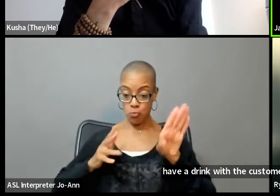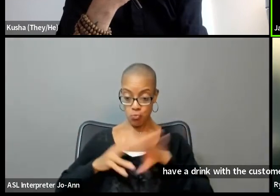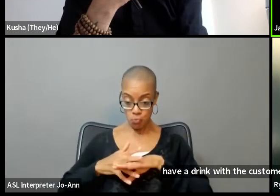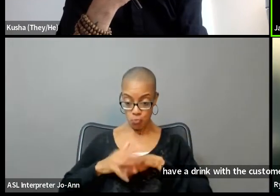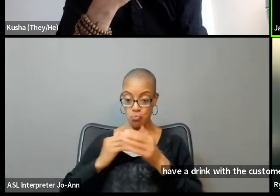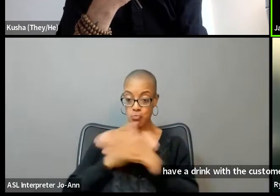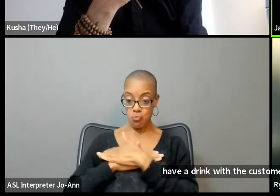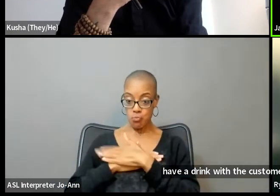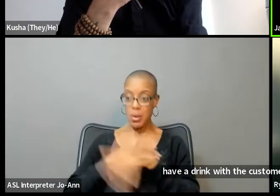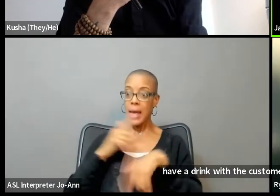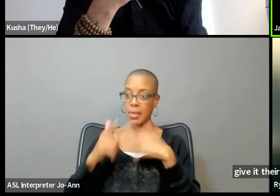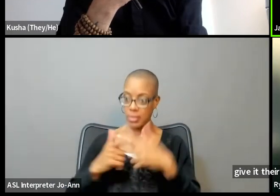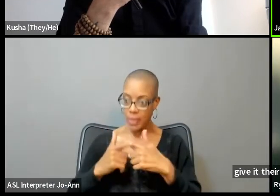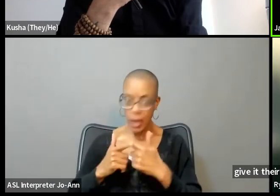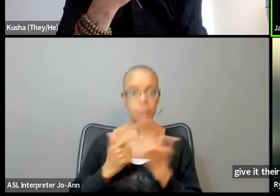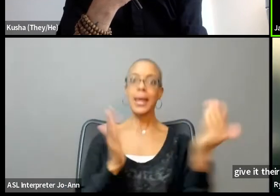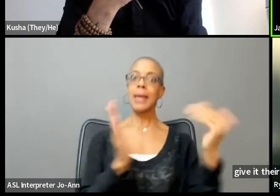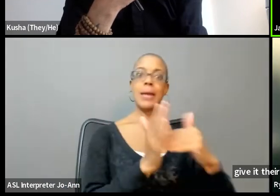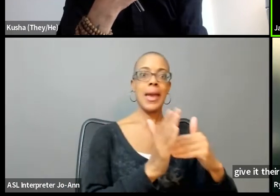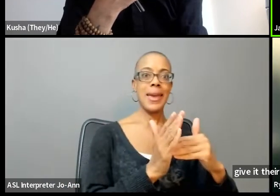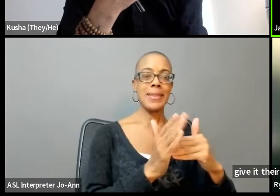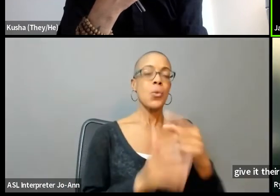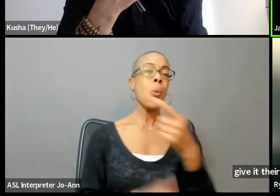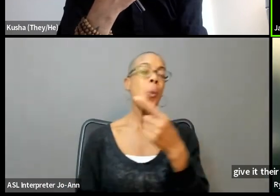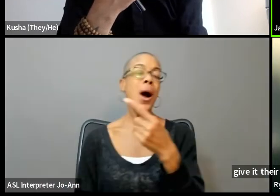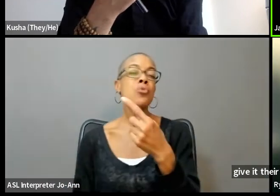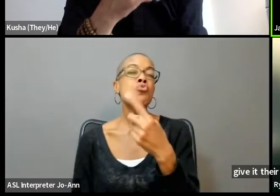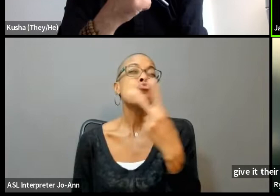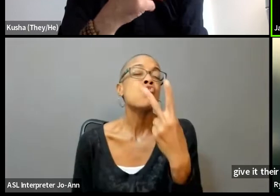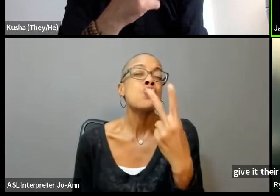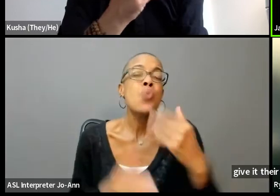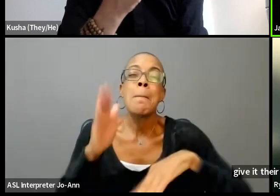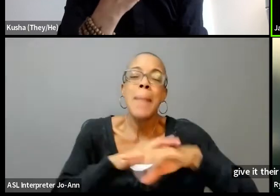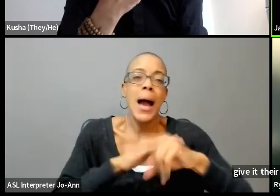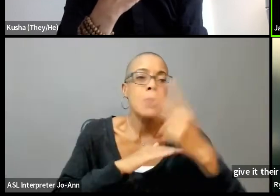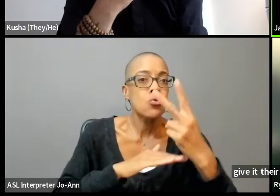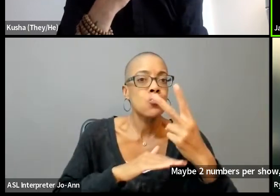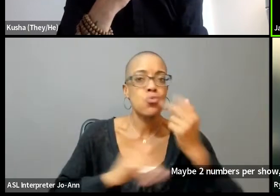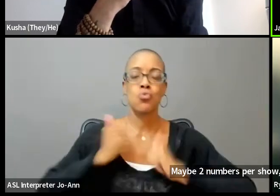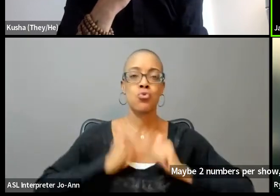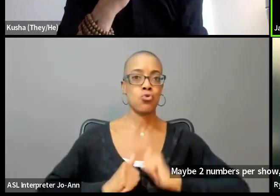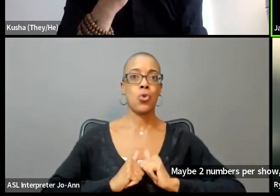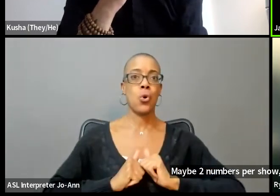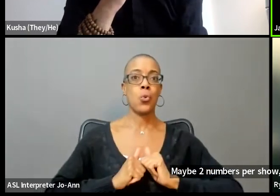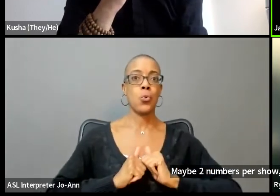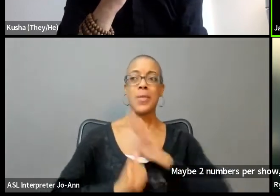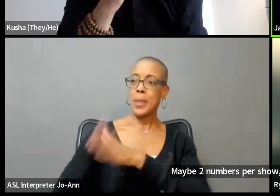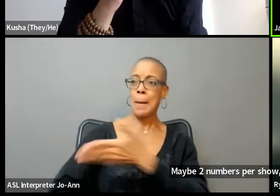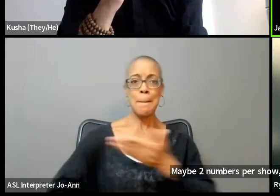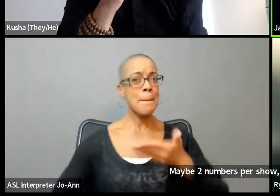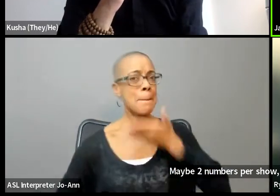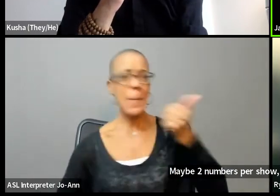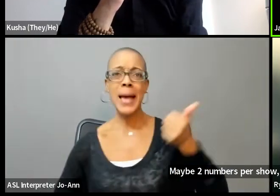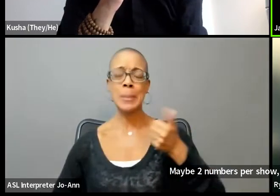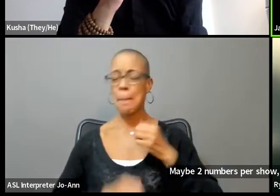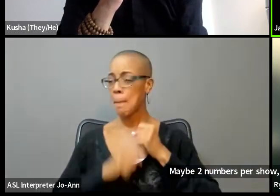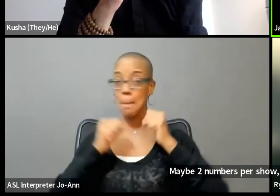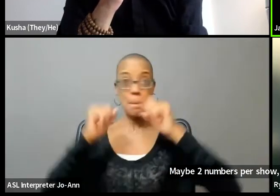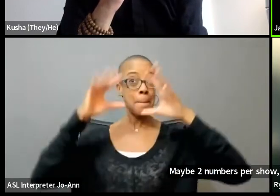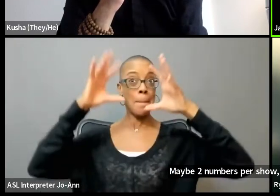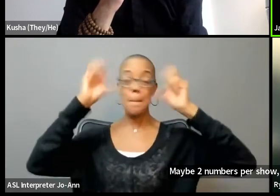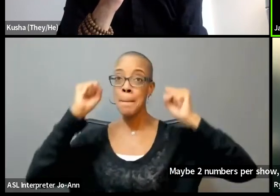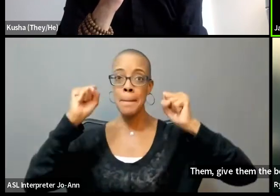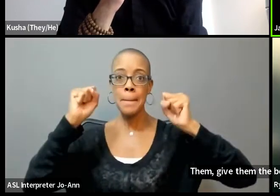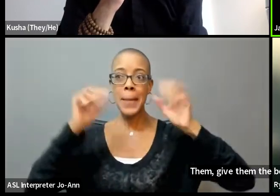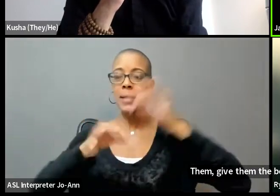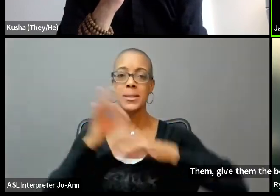maybe 2 numbers per show, and that's it. Wow them, give them the best, as opposed to having to come up with